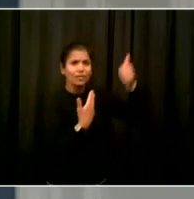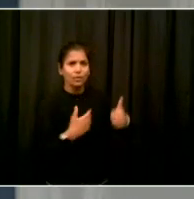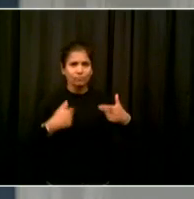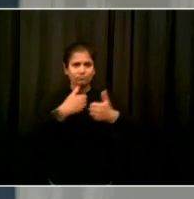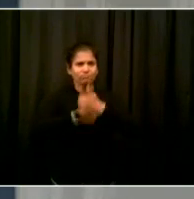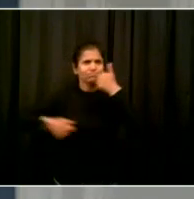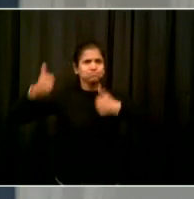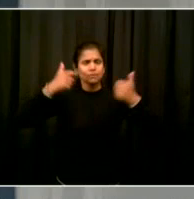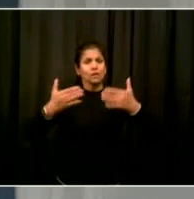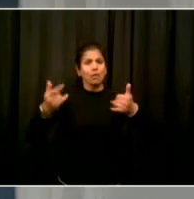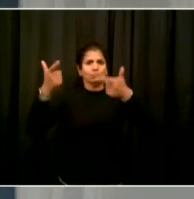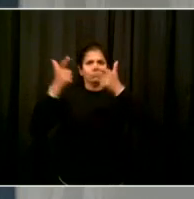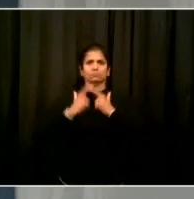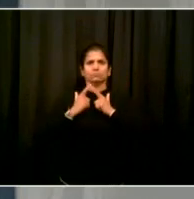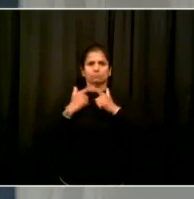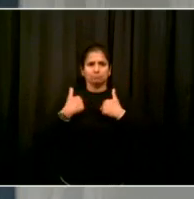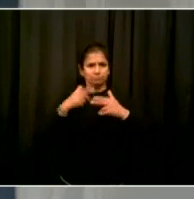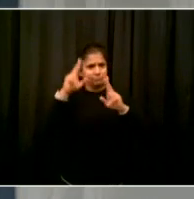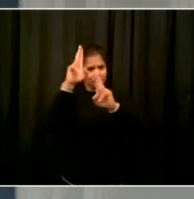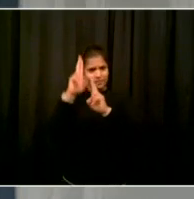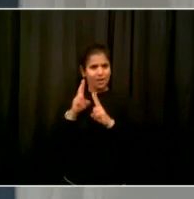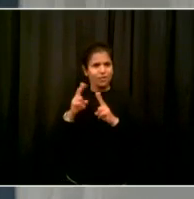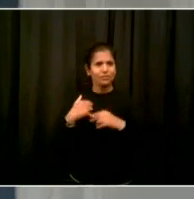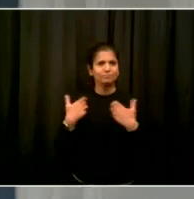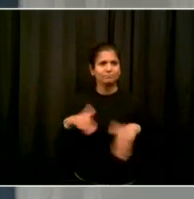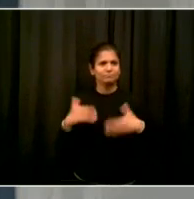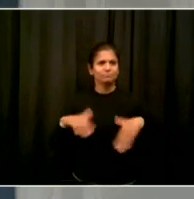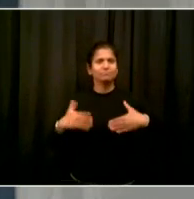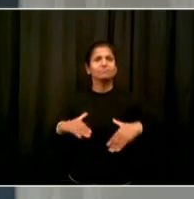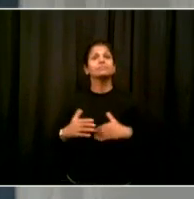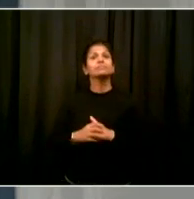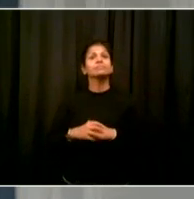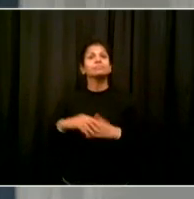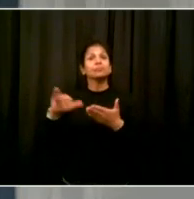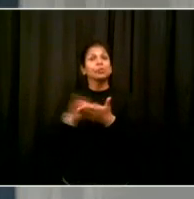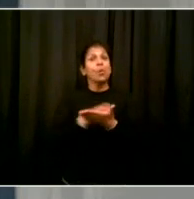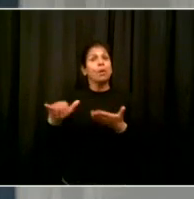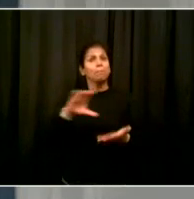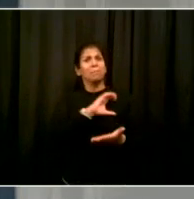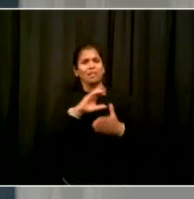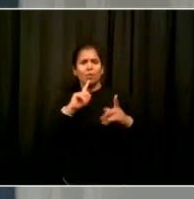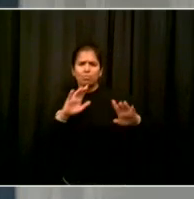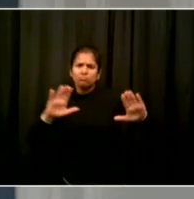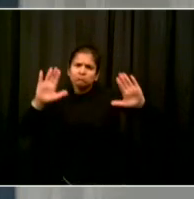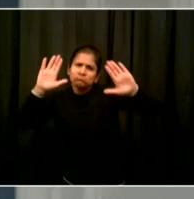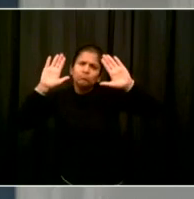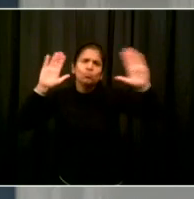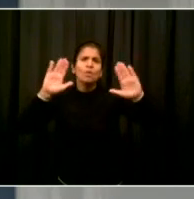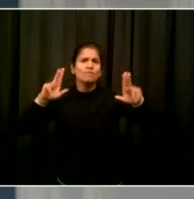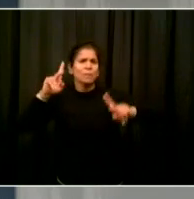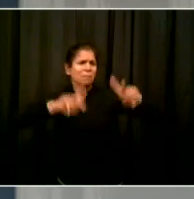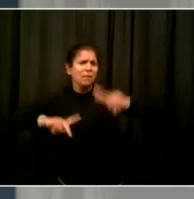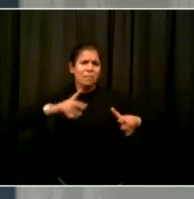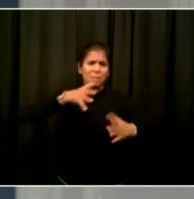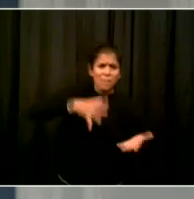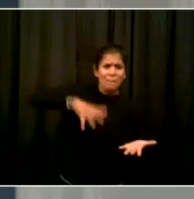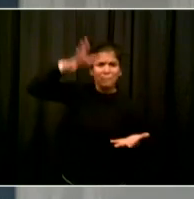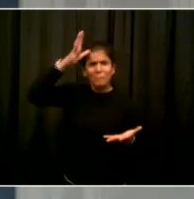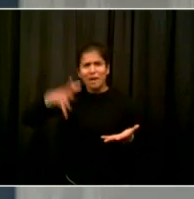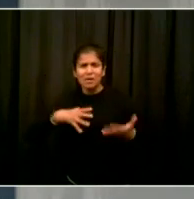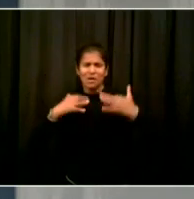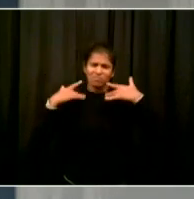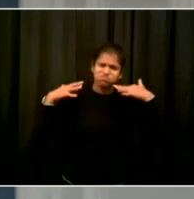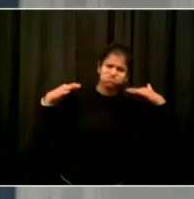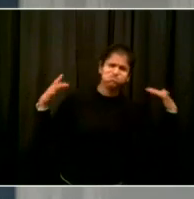finest women and men in this department. They love what they do. They love the city, and they're very selfless